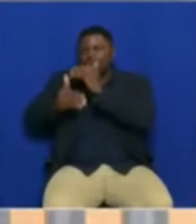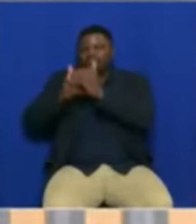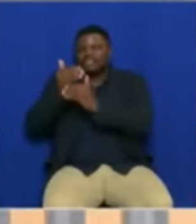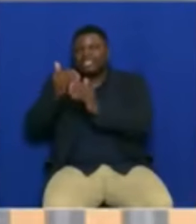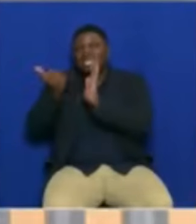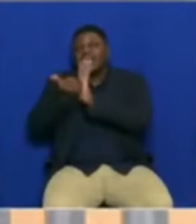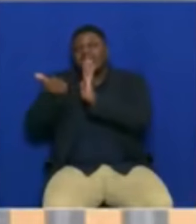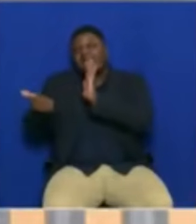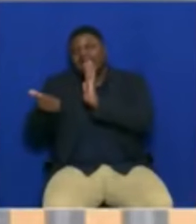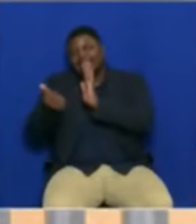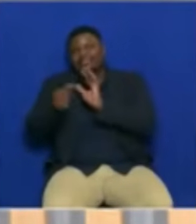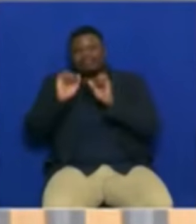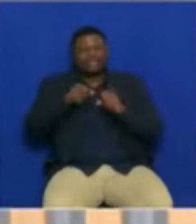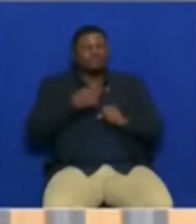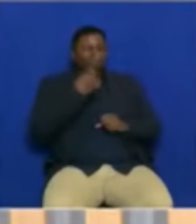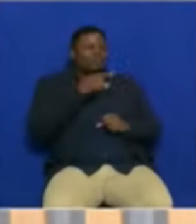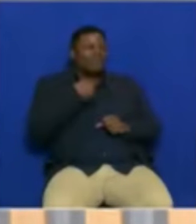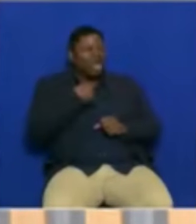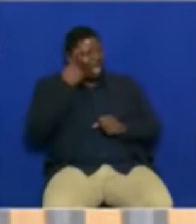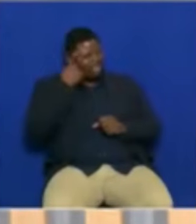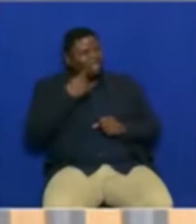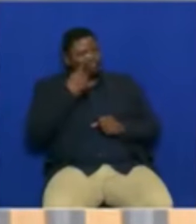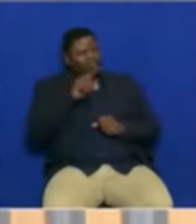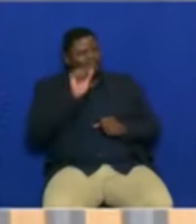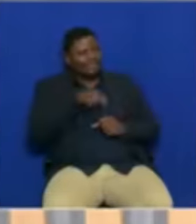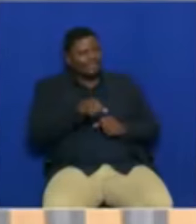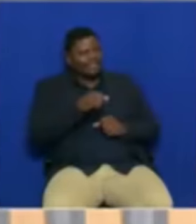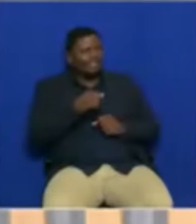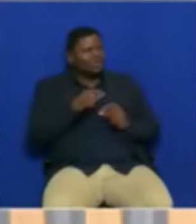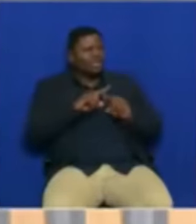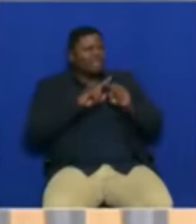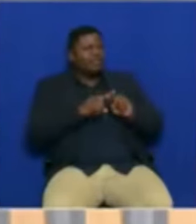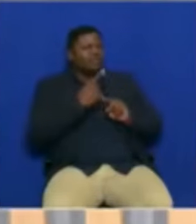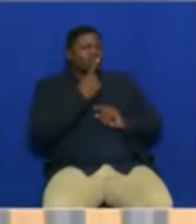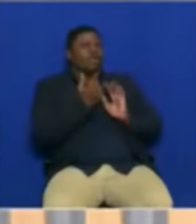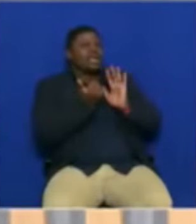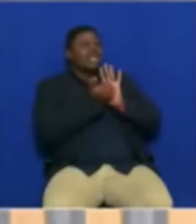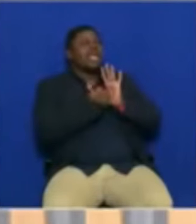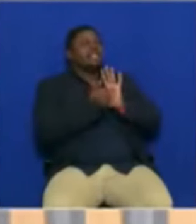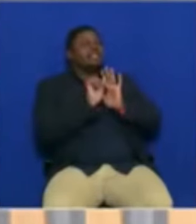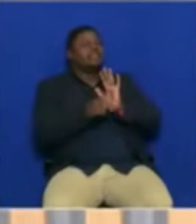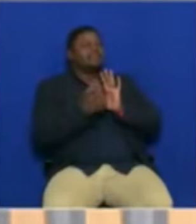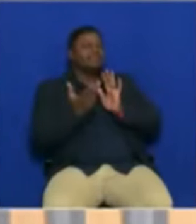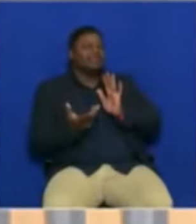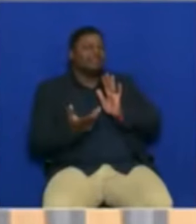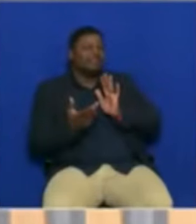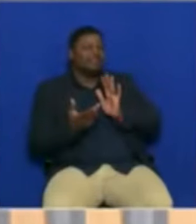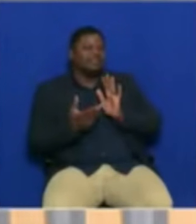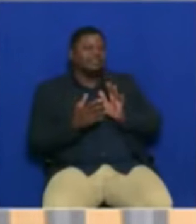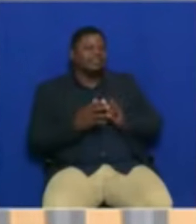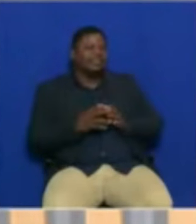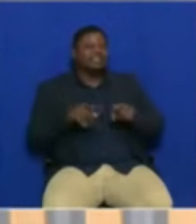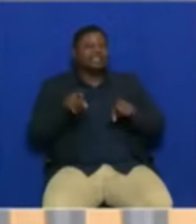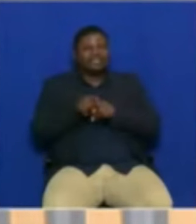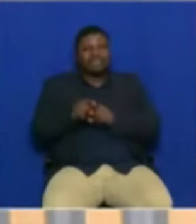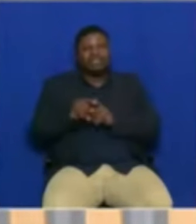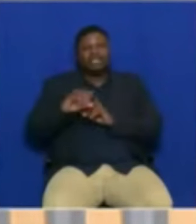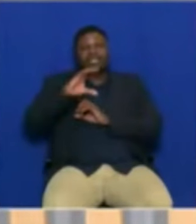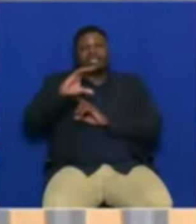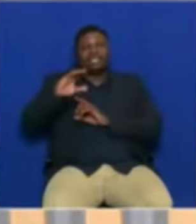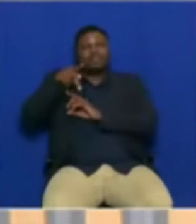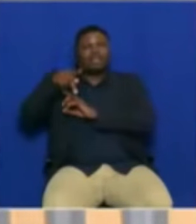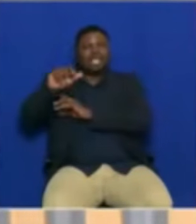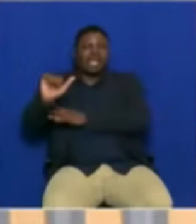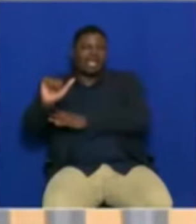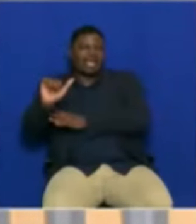No, don't only rely on PRECA because... Okay. Yes. You rely also on the CPA, the Criminal Procedure Act. Sorry. You